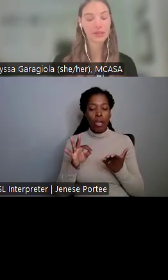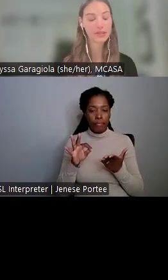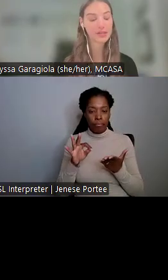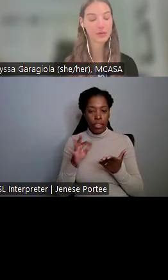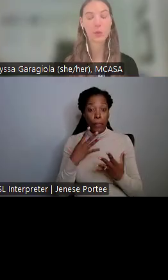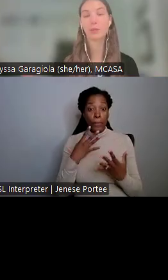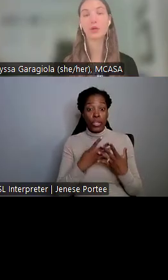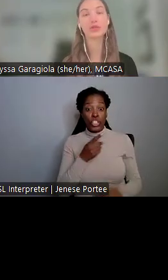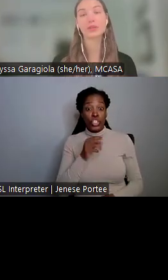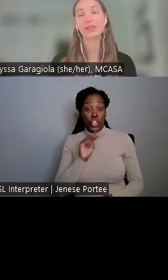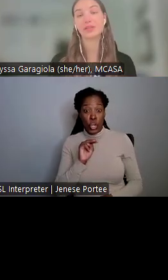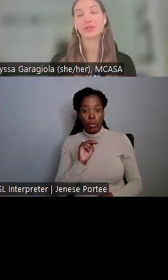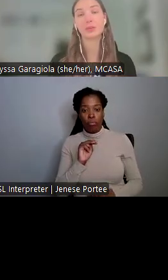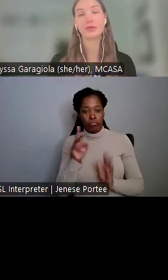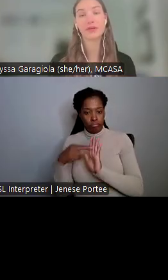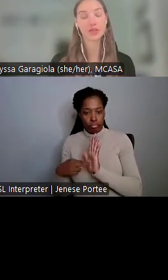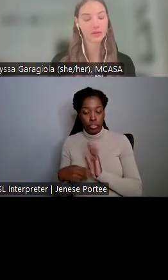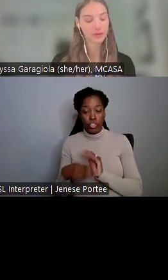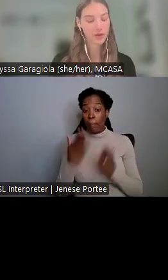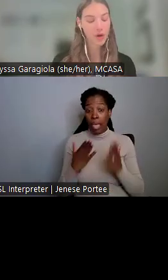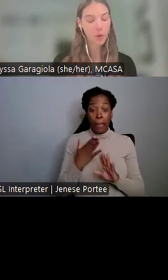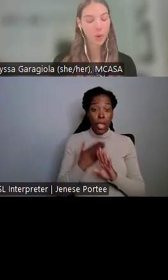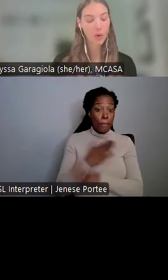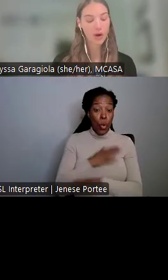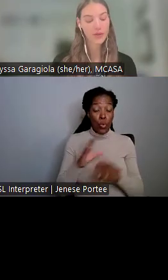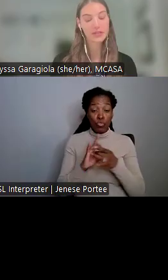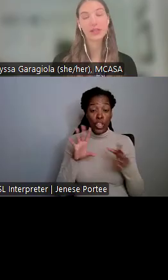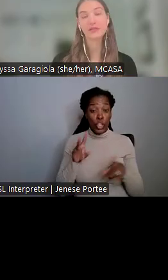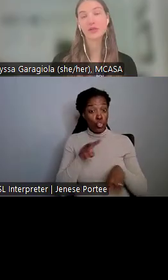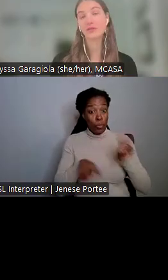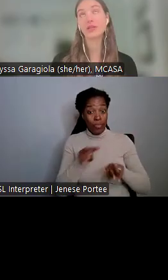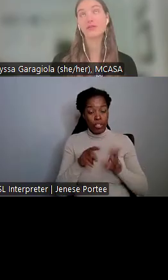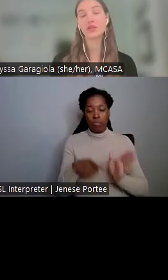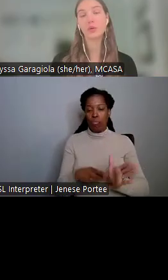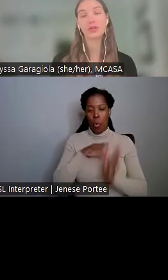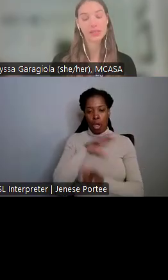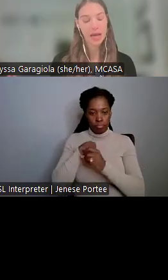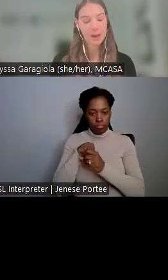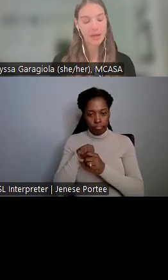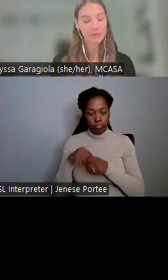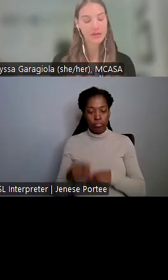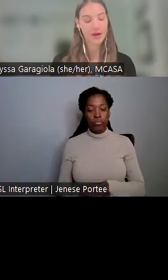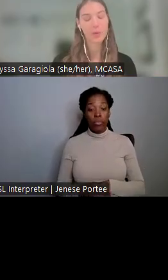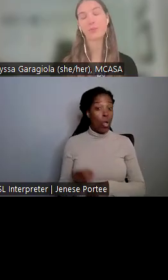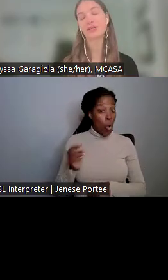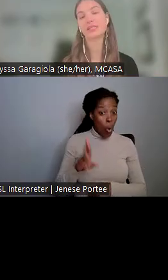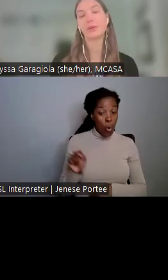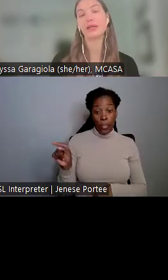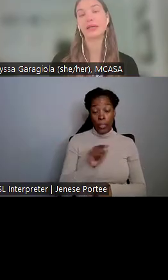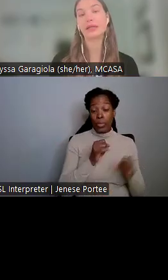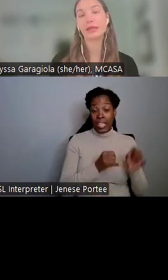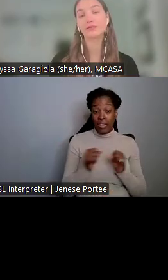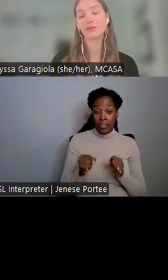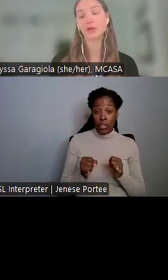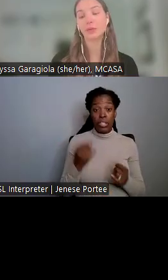pretrial release or post-release supervision. Or these individuals may be there while